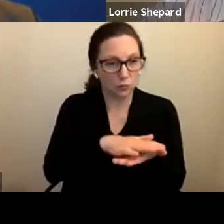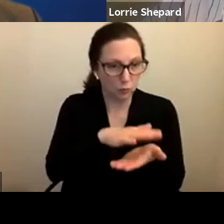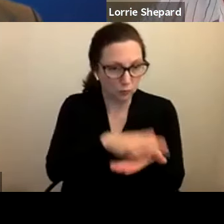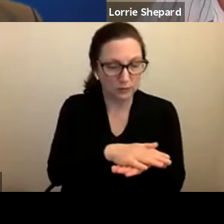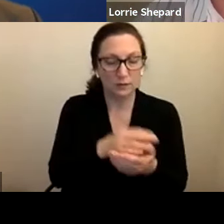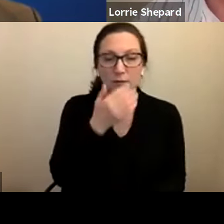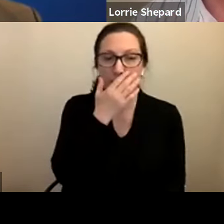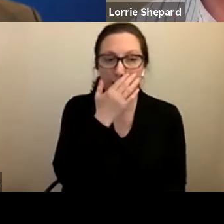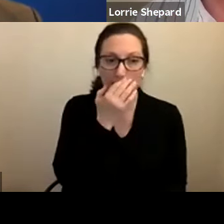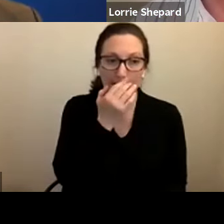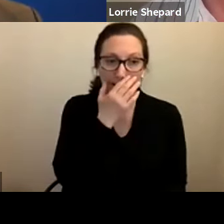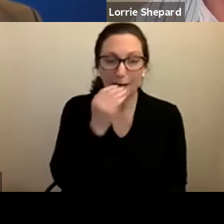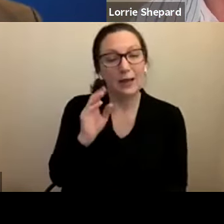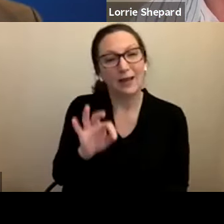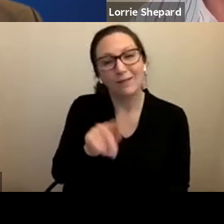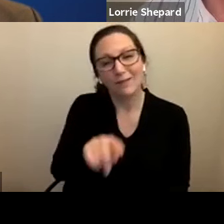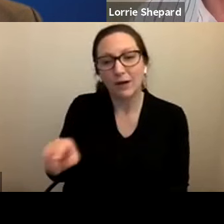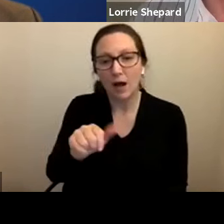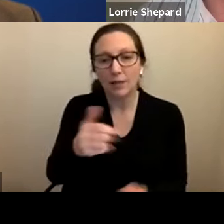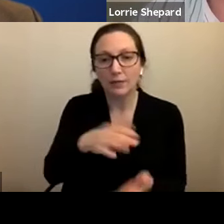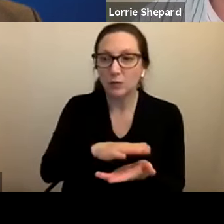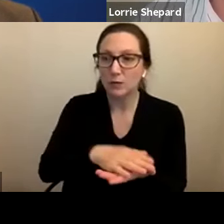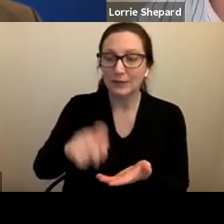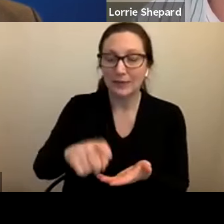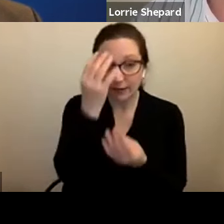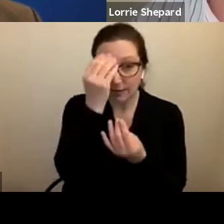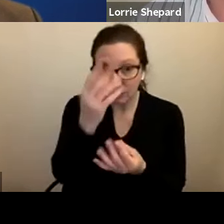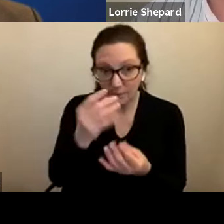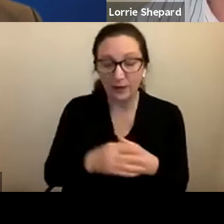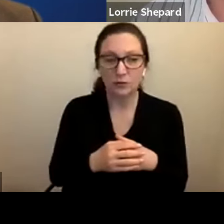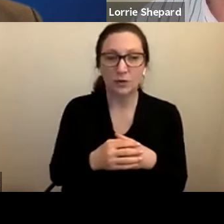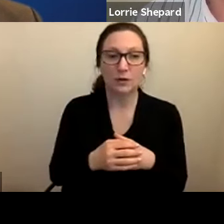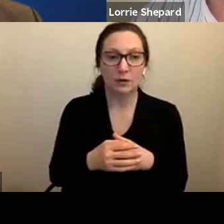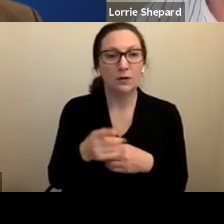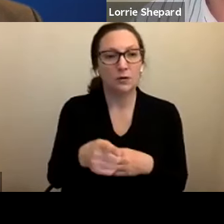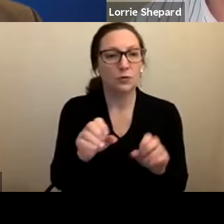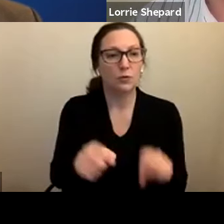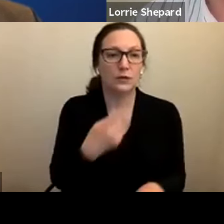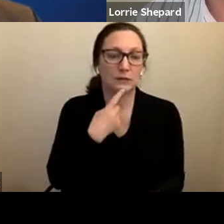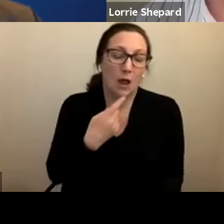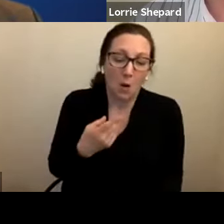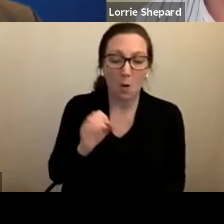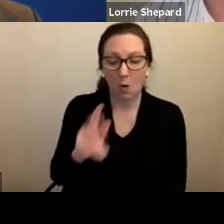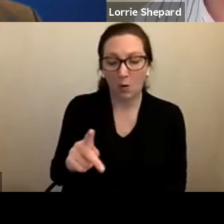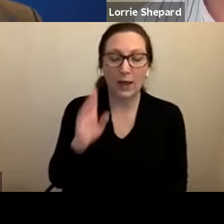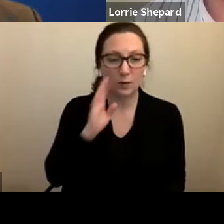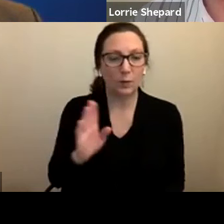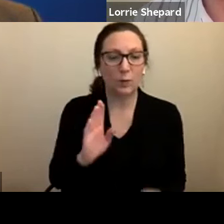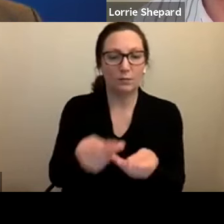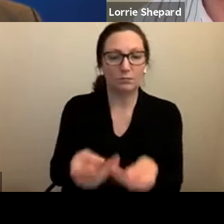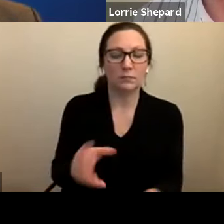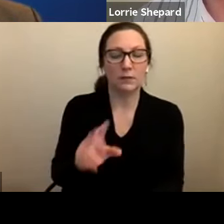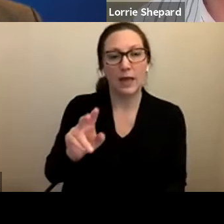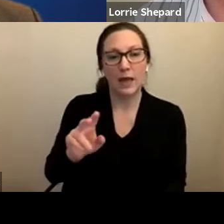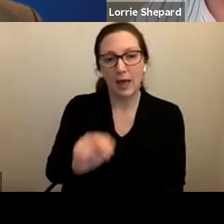that need the information, you could say, well, we'll administer NWEA to those